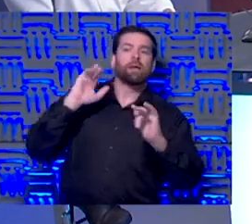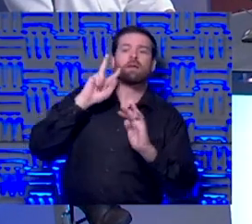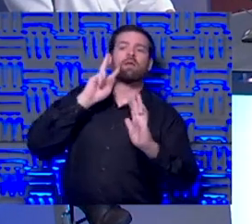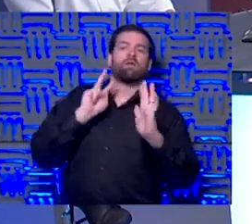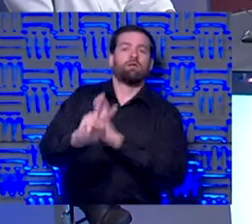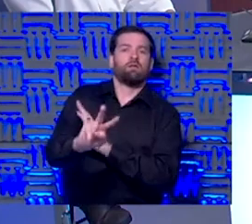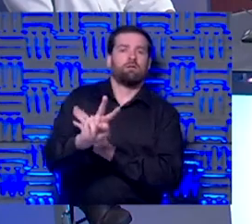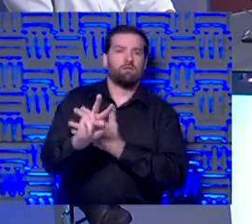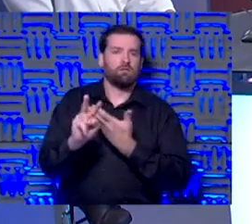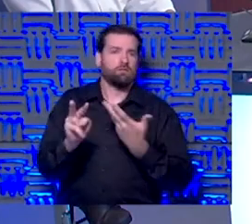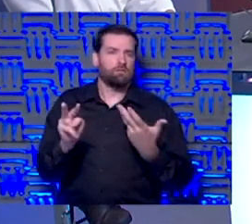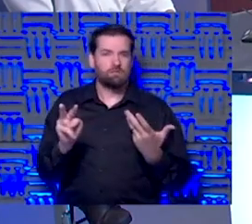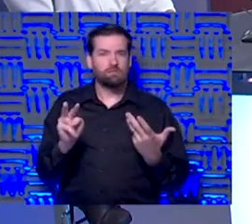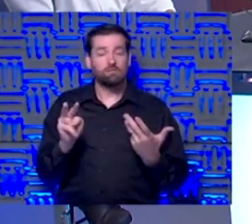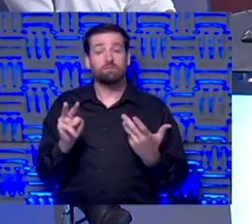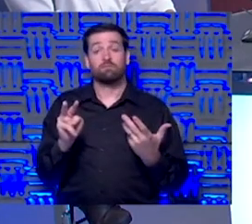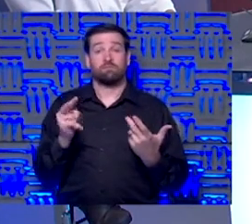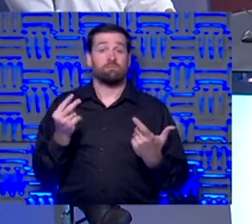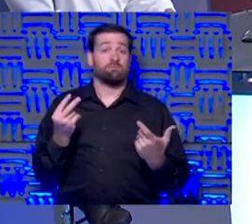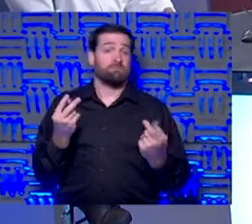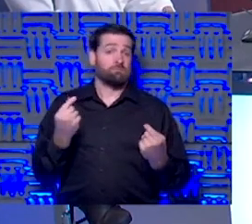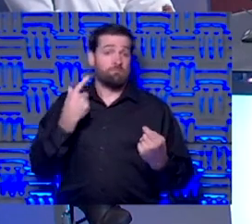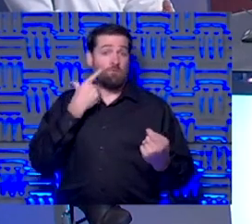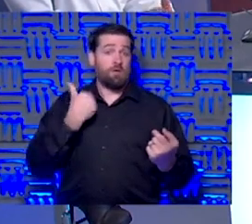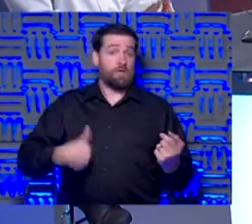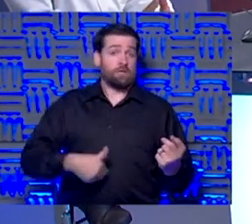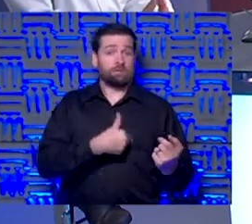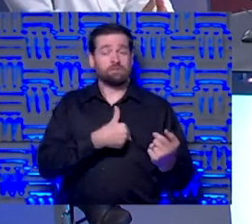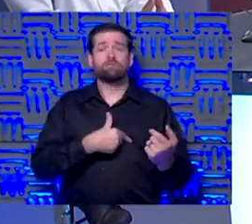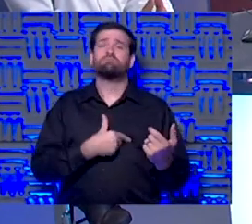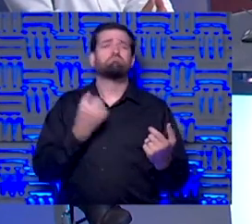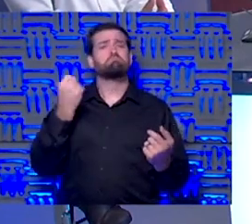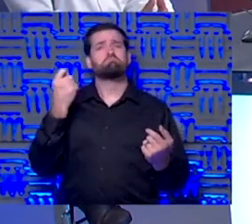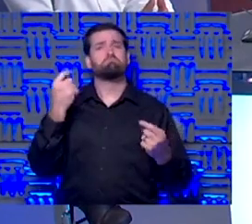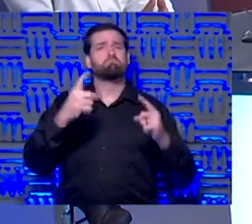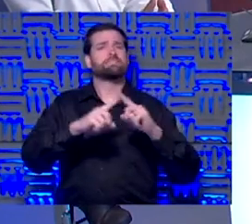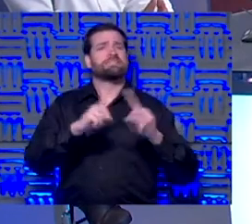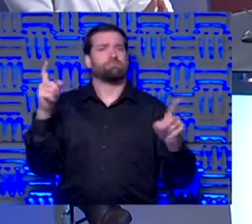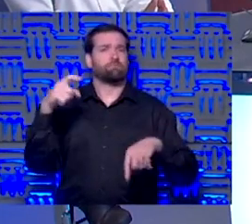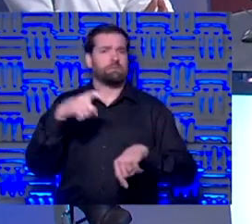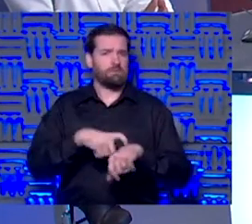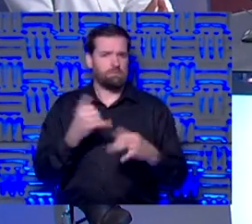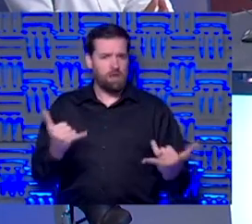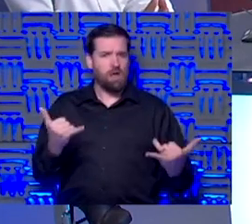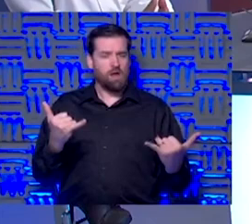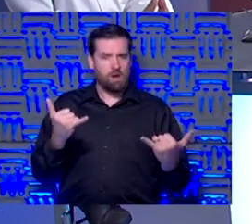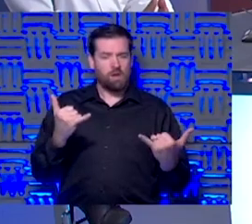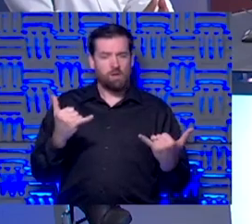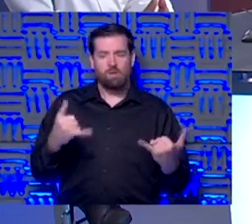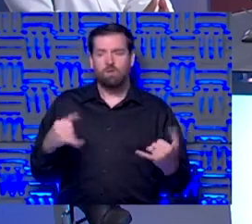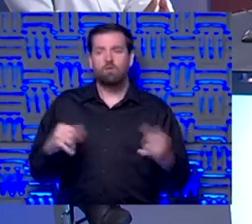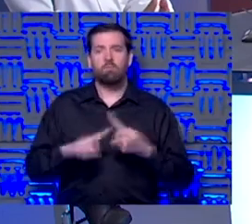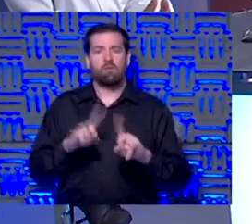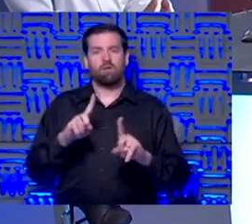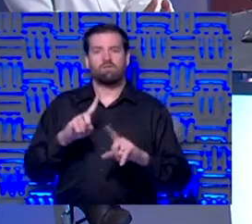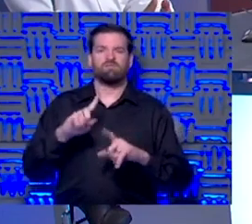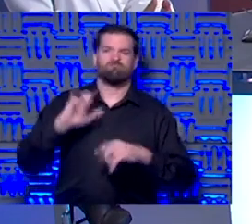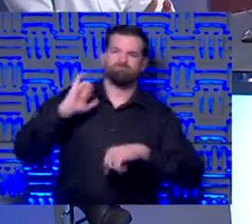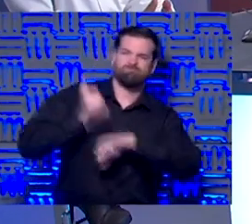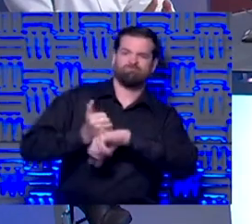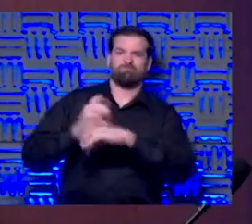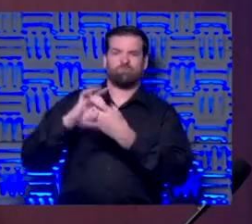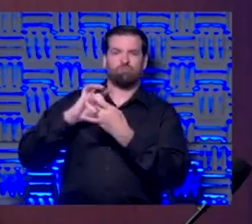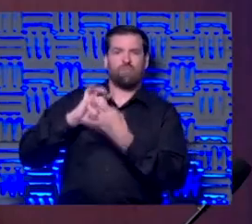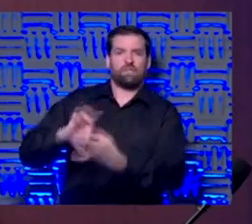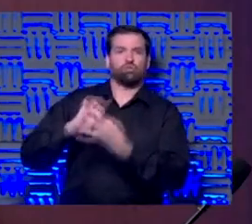this. And what that has done, I think, for us, even though we're at a different point in the pandemic now, is that really solidified some of those